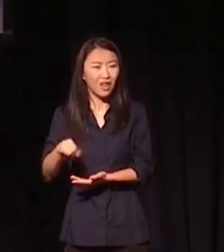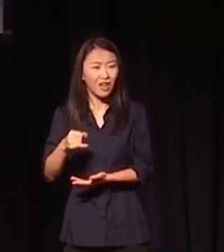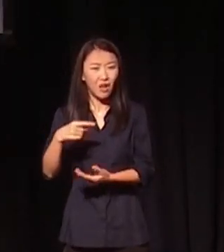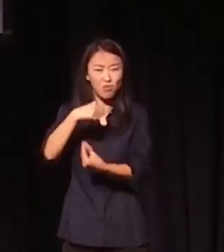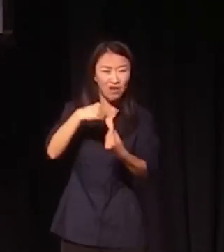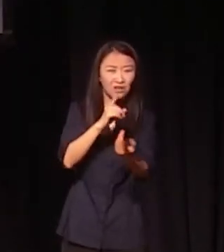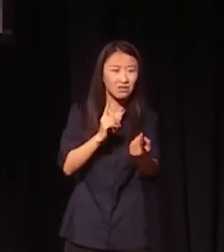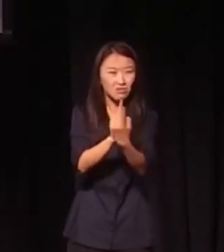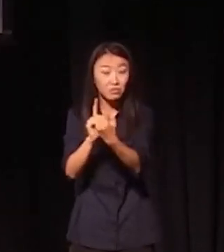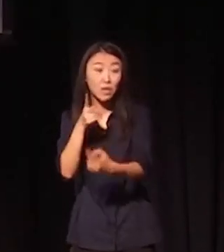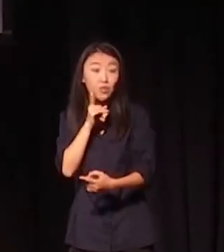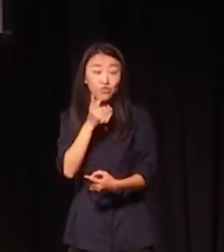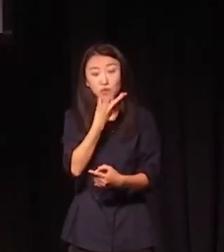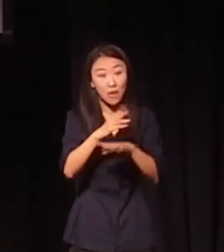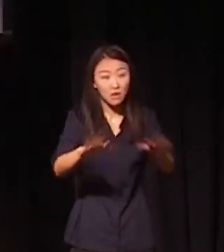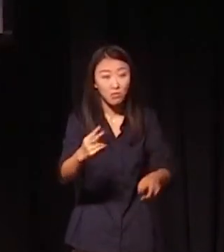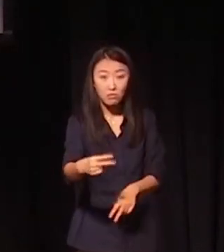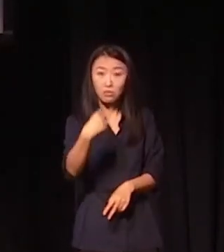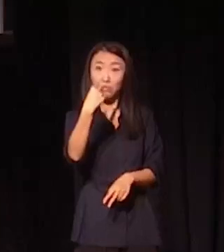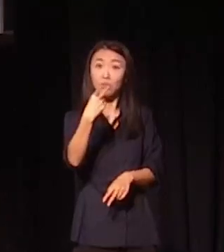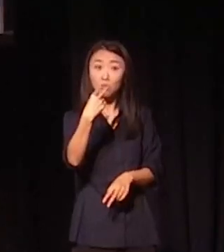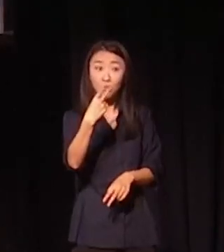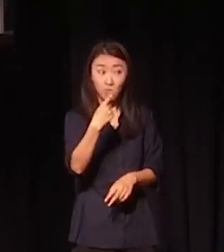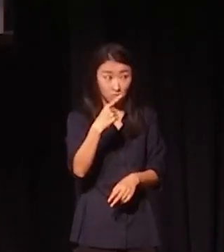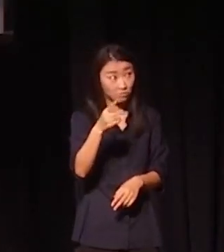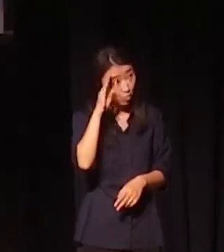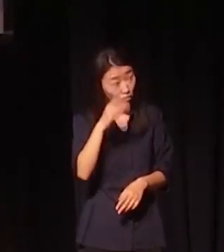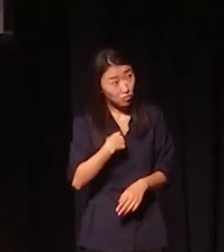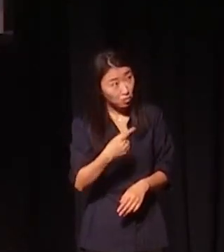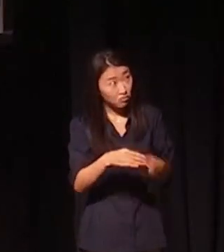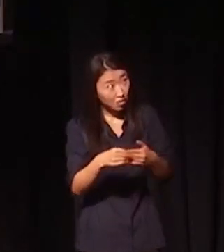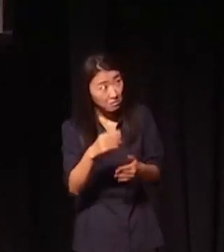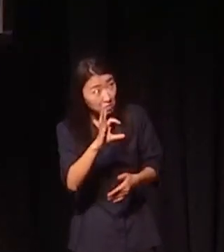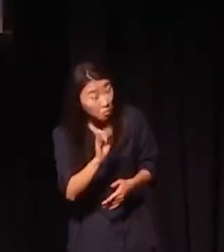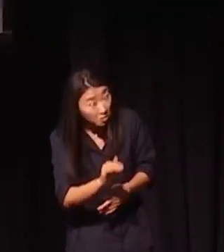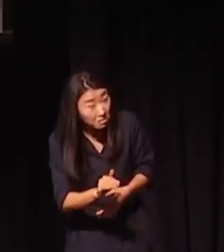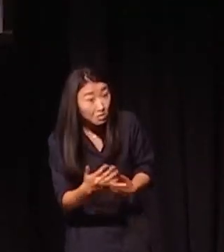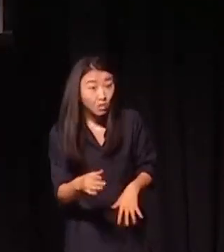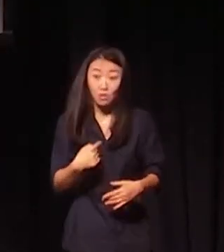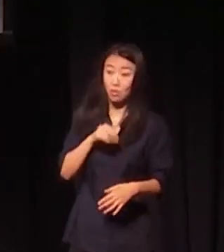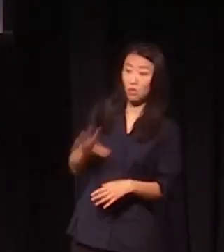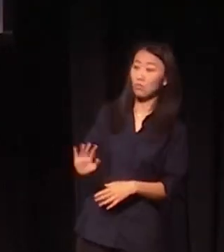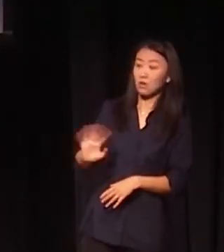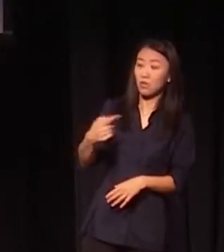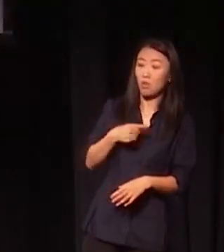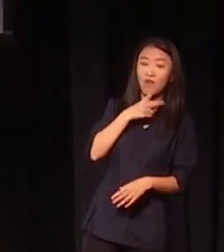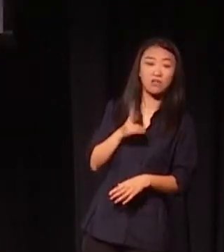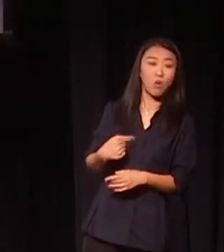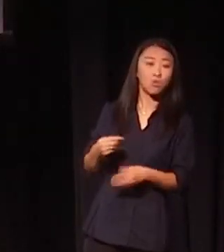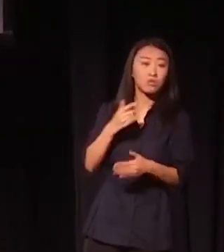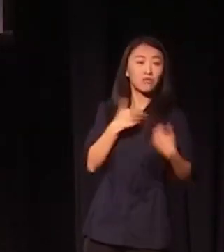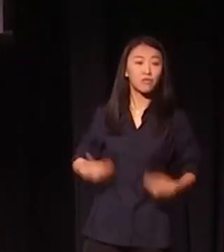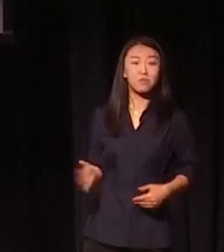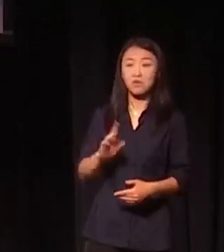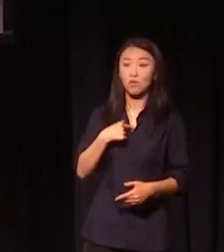child looking at you and saying, "Can you take me to the toilet?" and then the interpreter saying, "I'm just the interpreter, that's not my job, that's not my